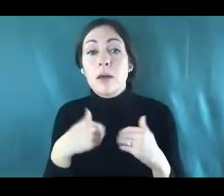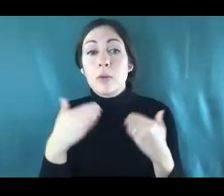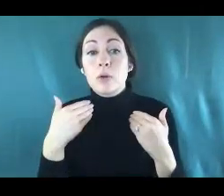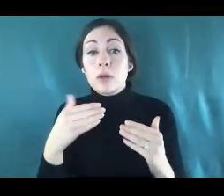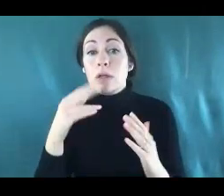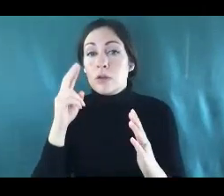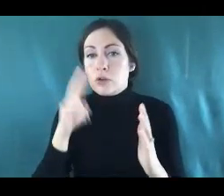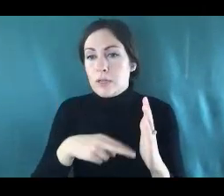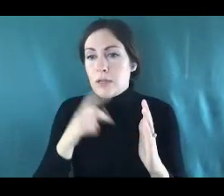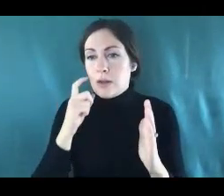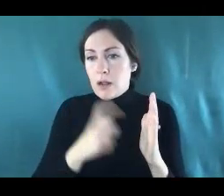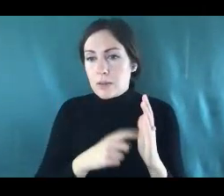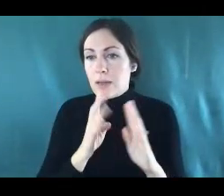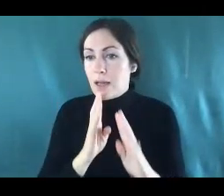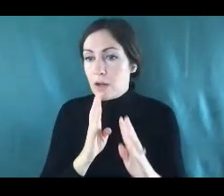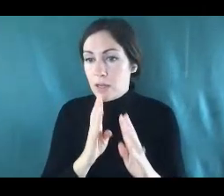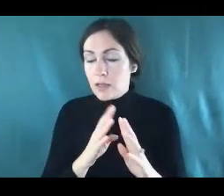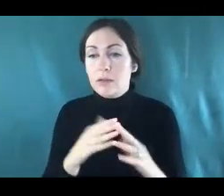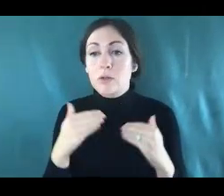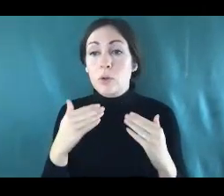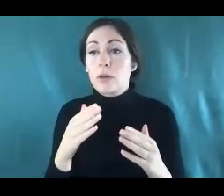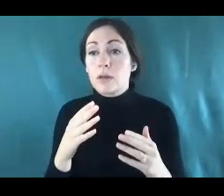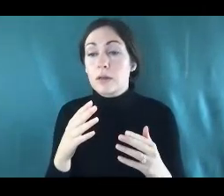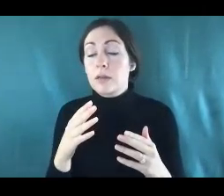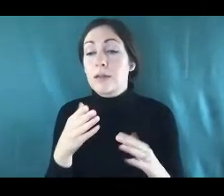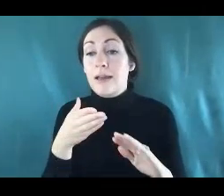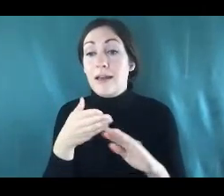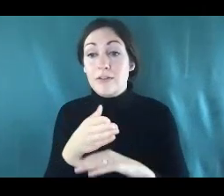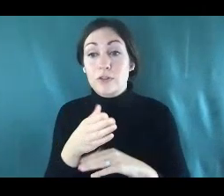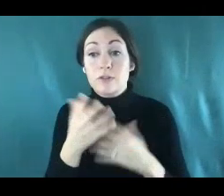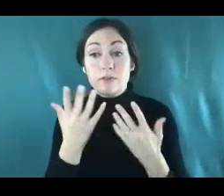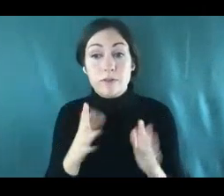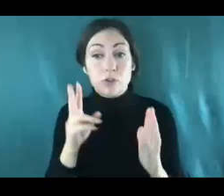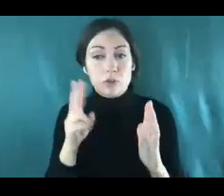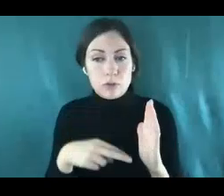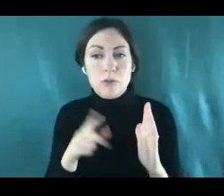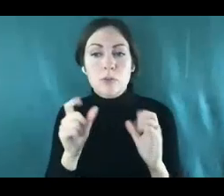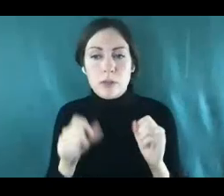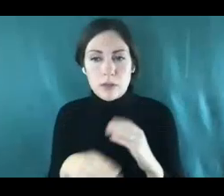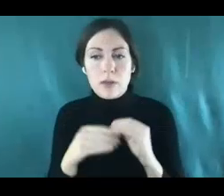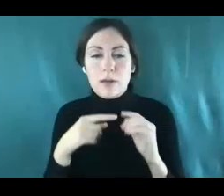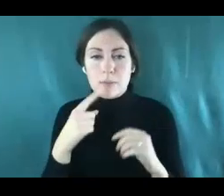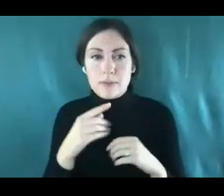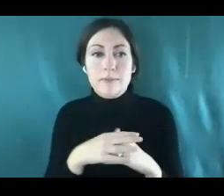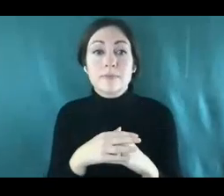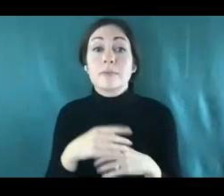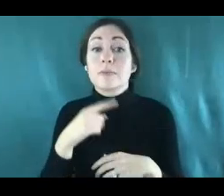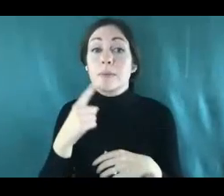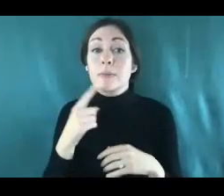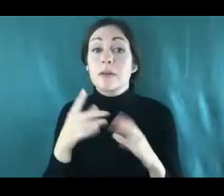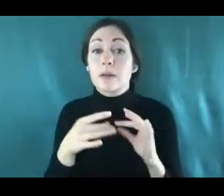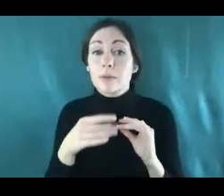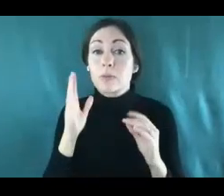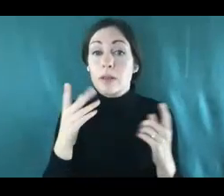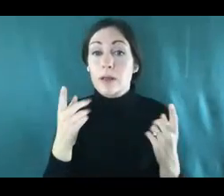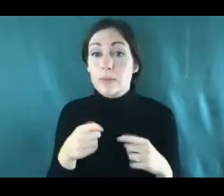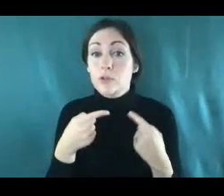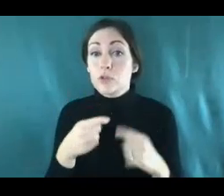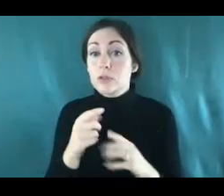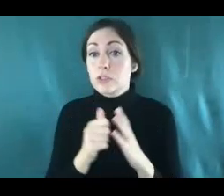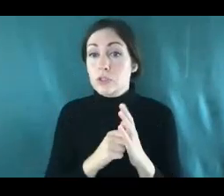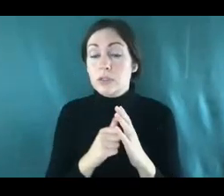acknowledgement here. And please feel free to chime in thereafter. So with that said, public comment will be taken during this agenda item. No action